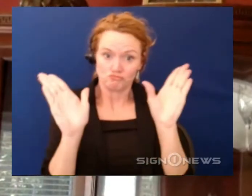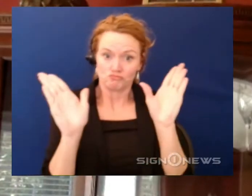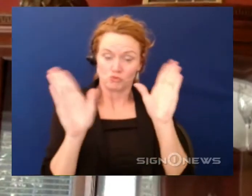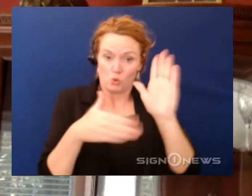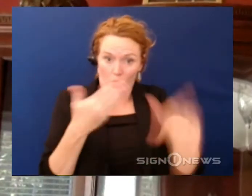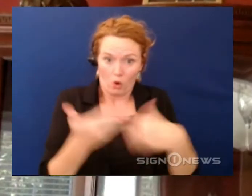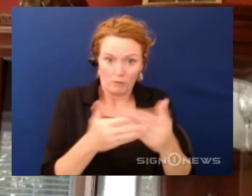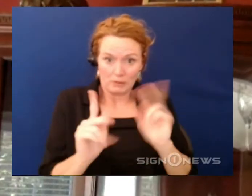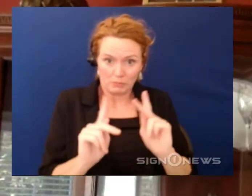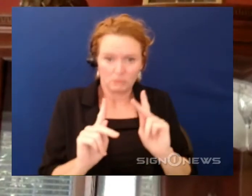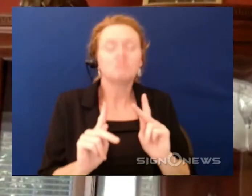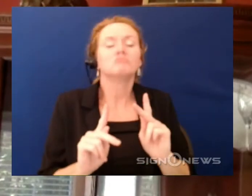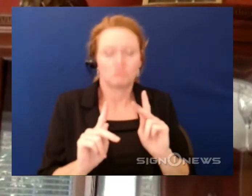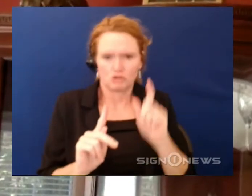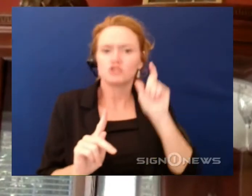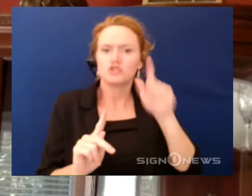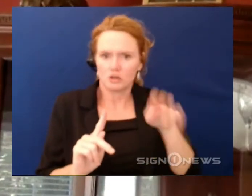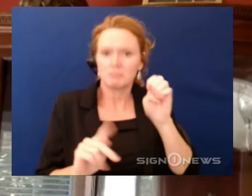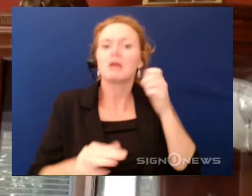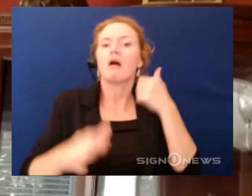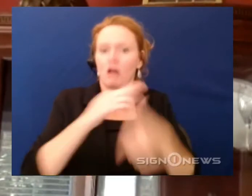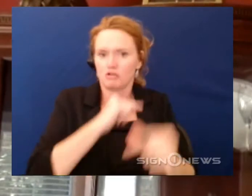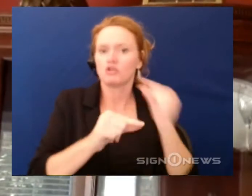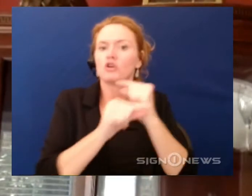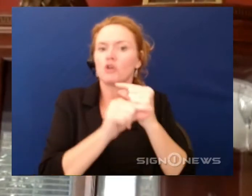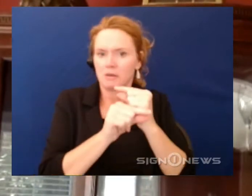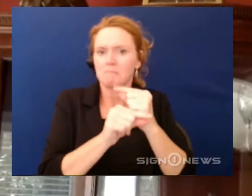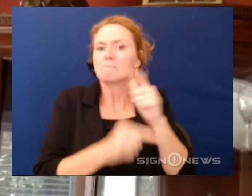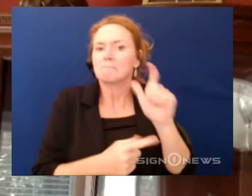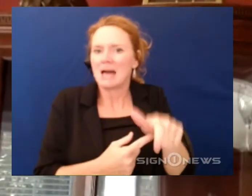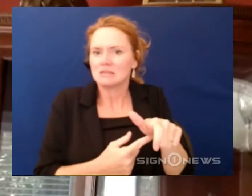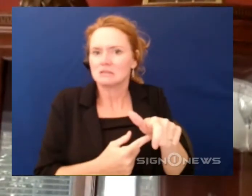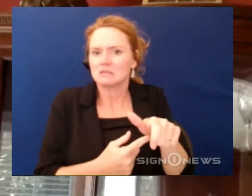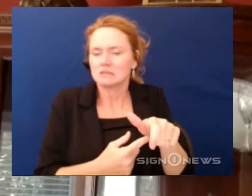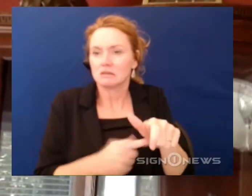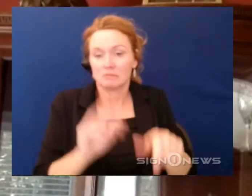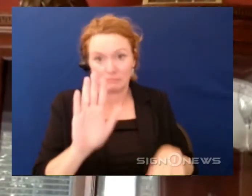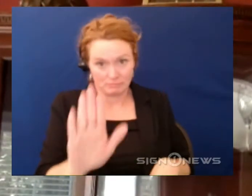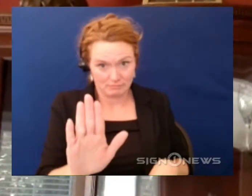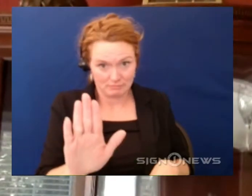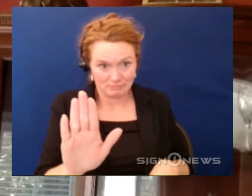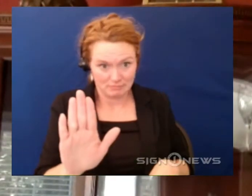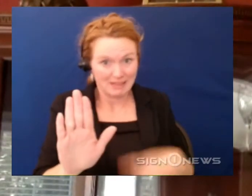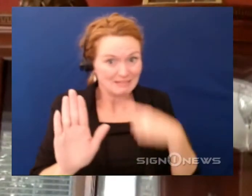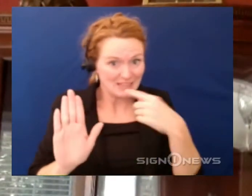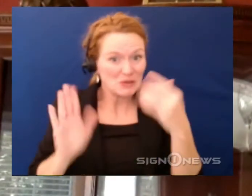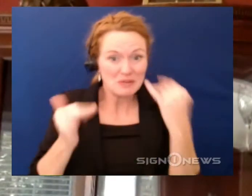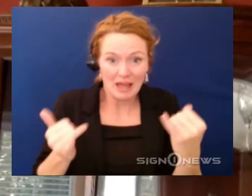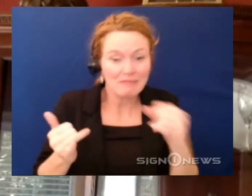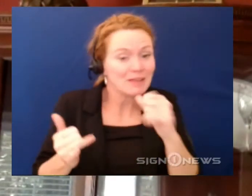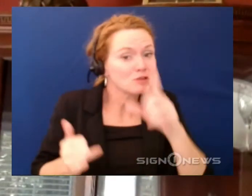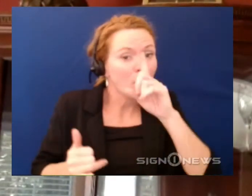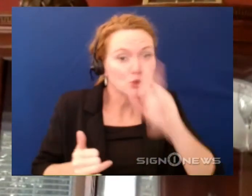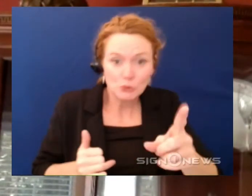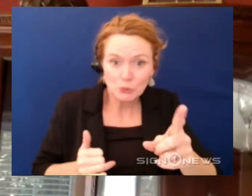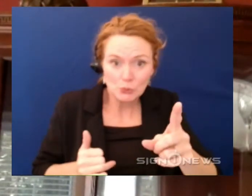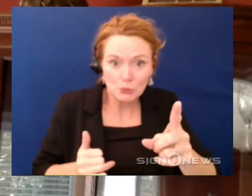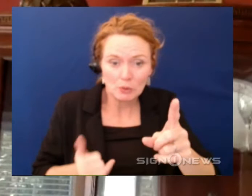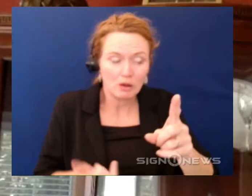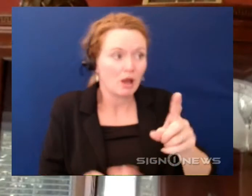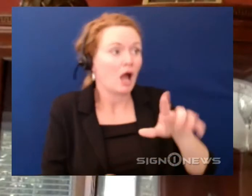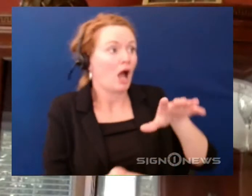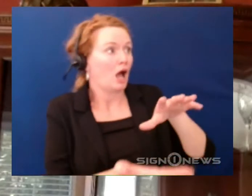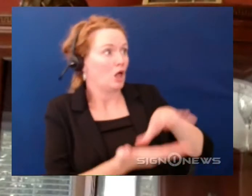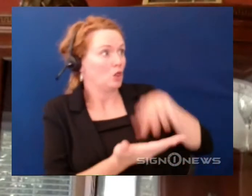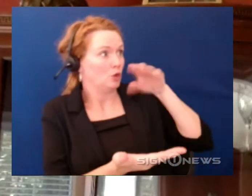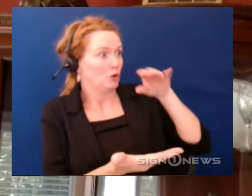he had to be under guardianship. Now, I'm going to interject right now that that's not true, and I found that out when my son started working with